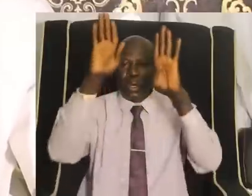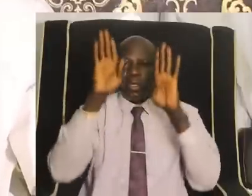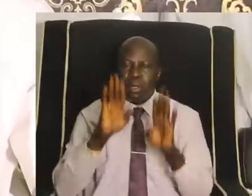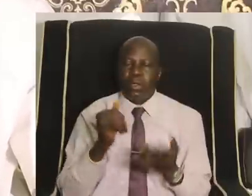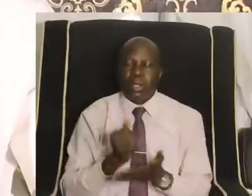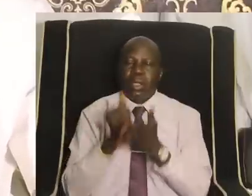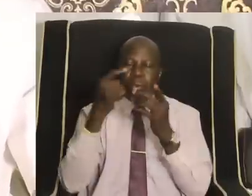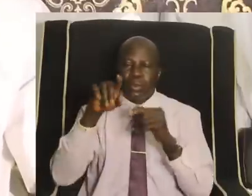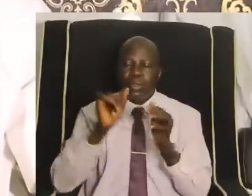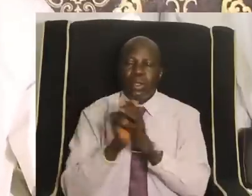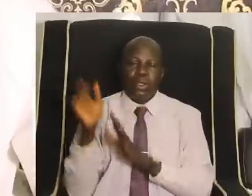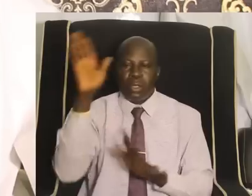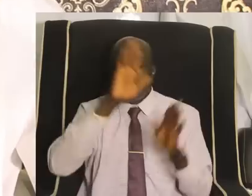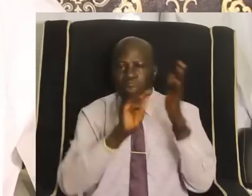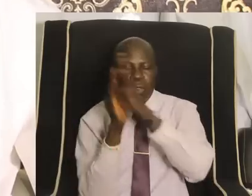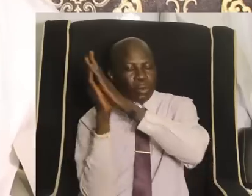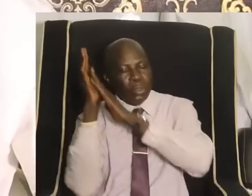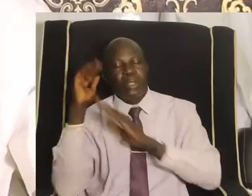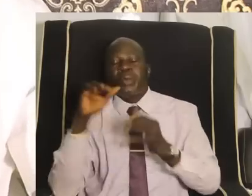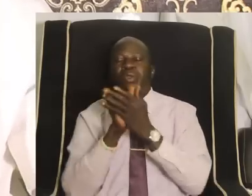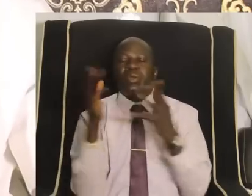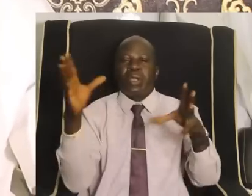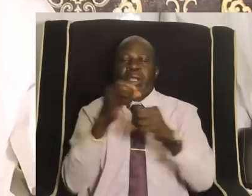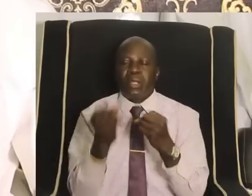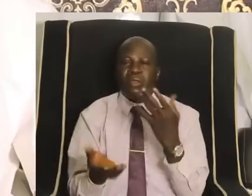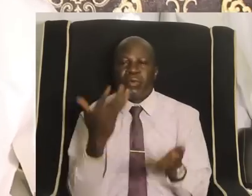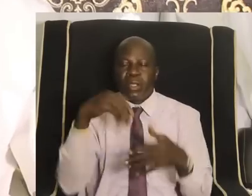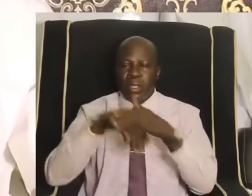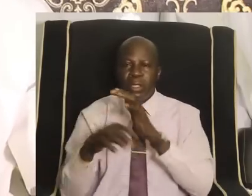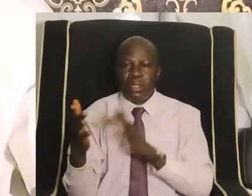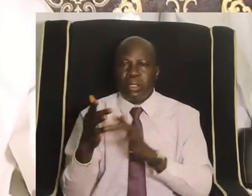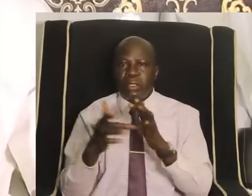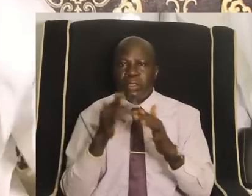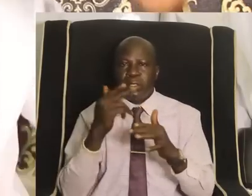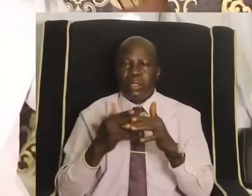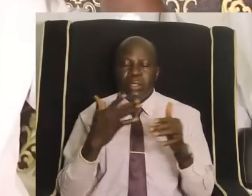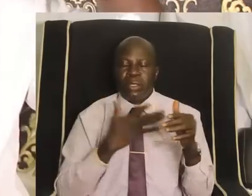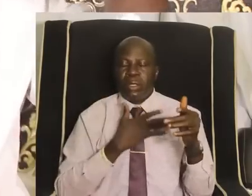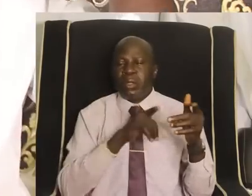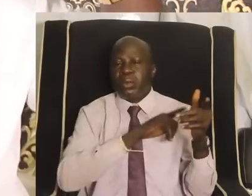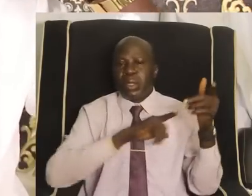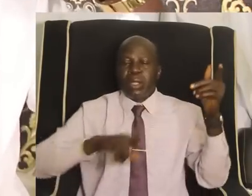Christmas ceremony. You are doing things of joy and those of you that are next to testify. Let's